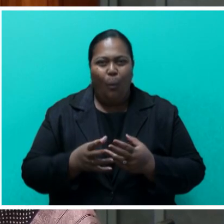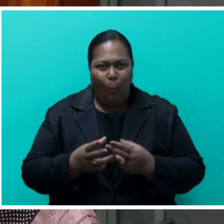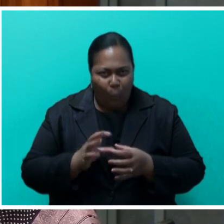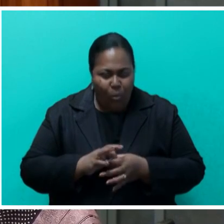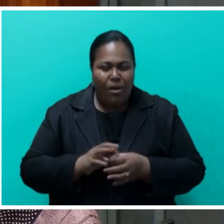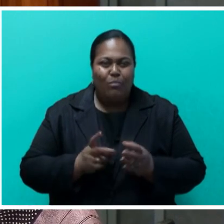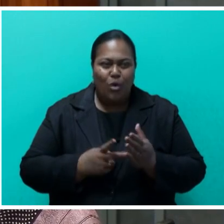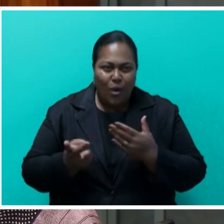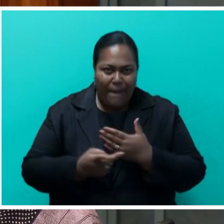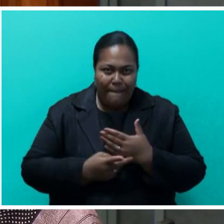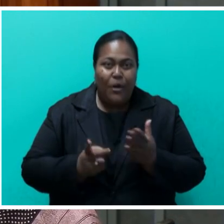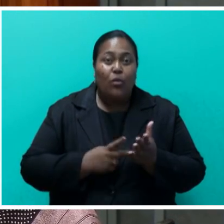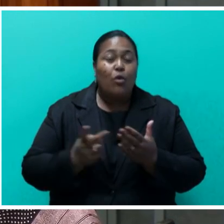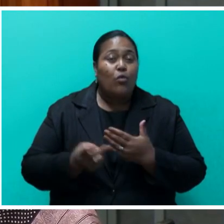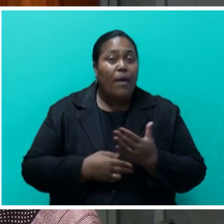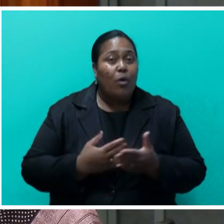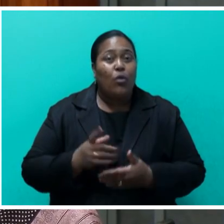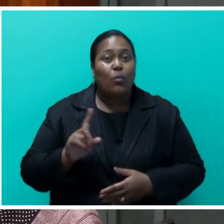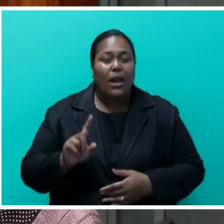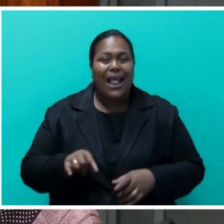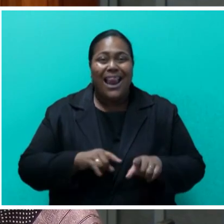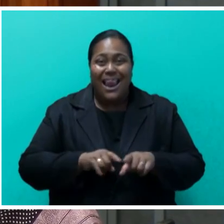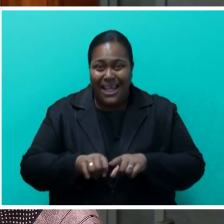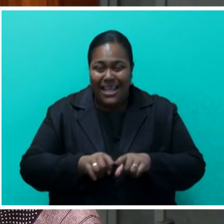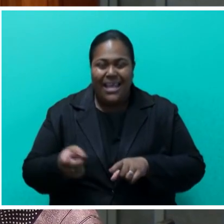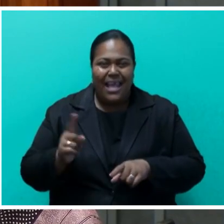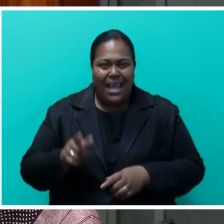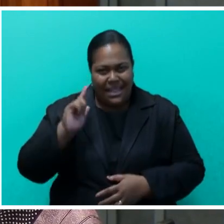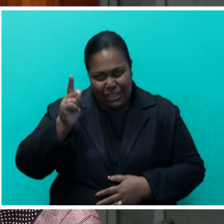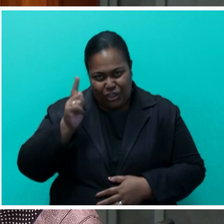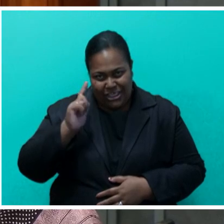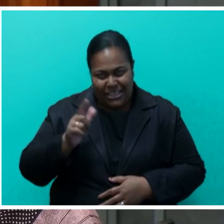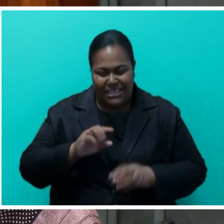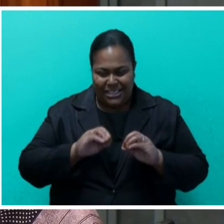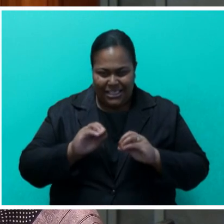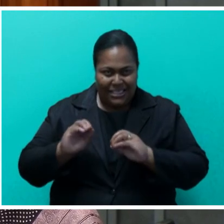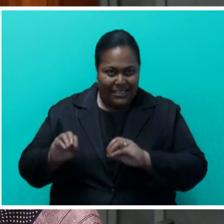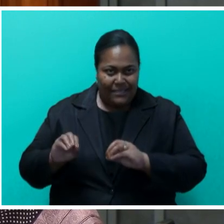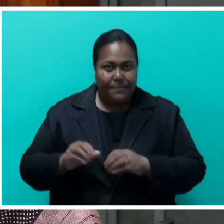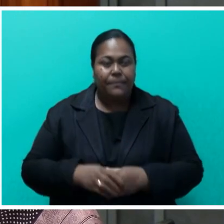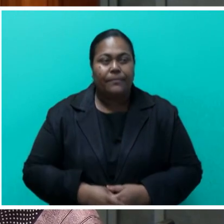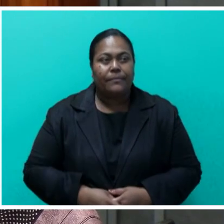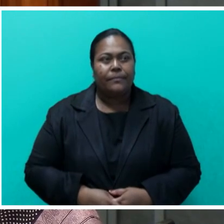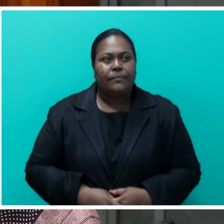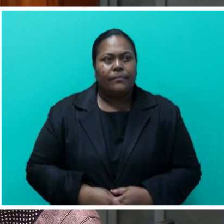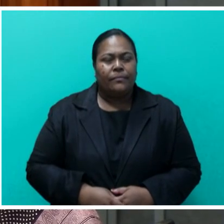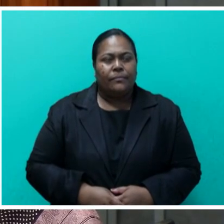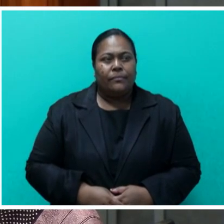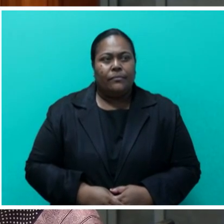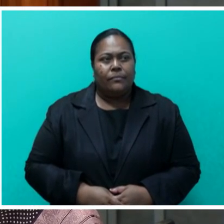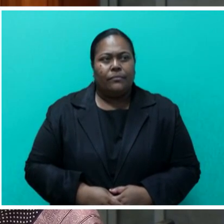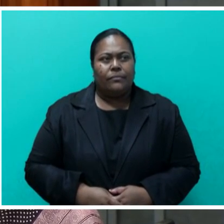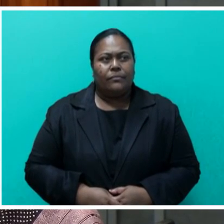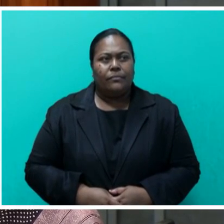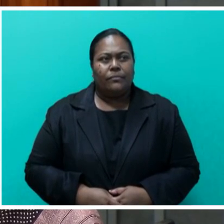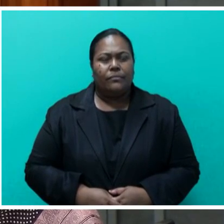revolve around learning and teaching. We place a lot of emphasis on the